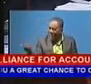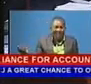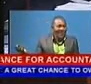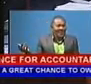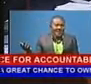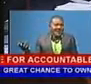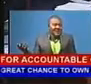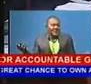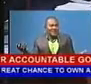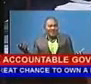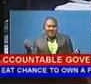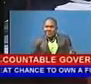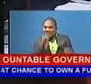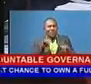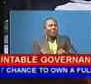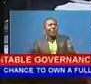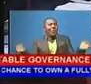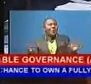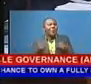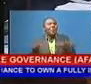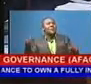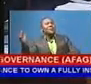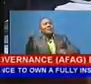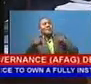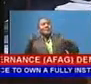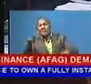This cannot be an open opportunity